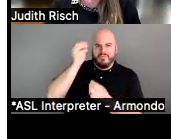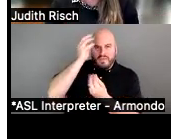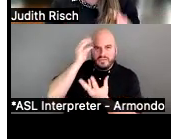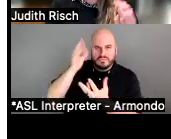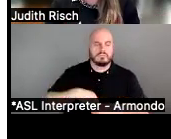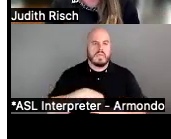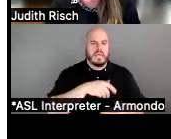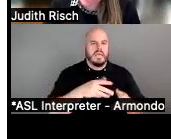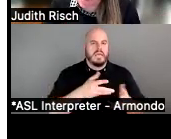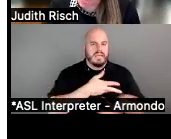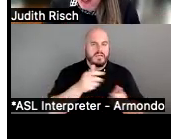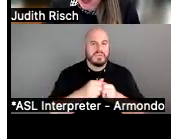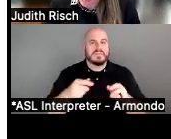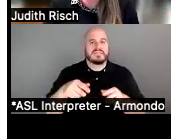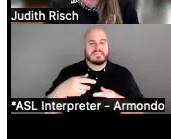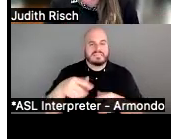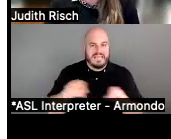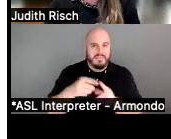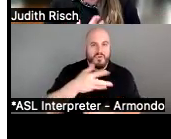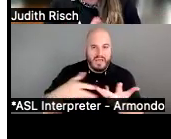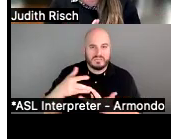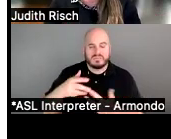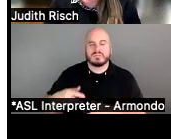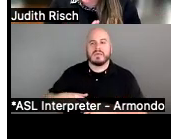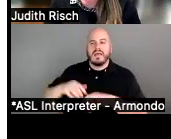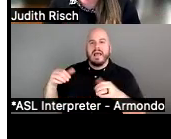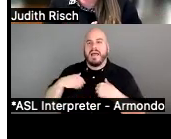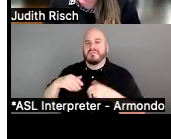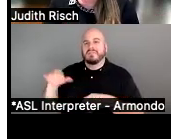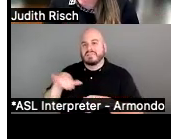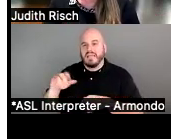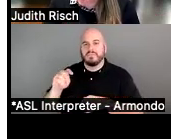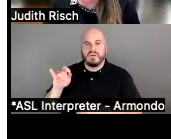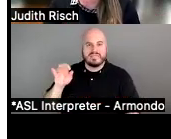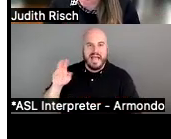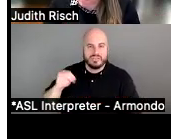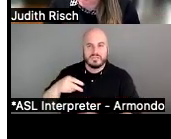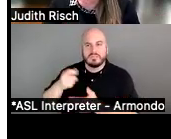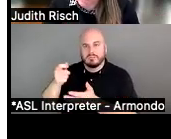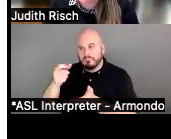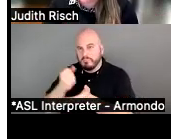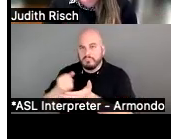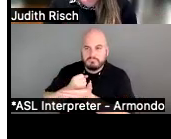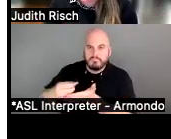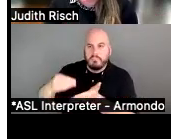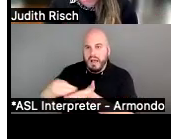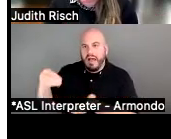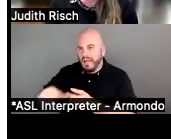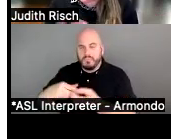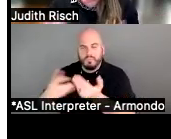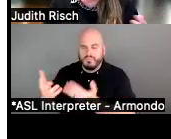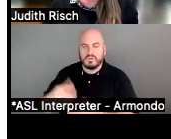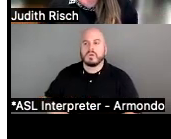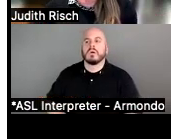same interactions, conduct the same transactions, and otherwise benefit from the same program, service, or activity as the person,